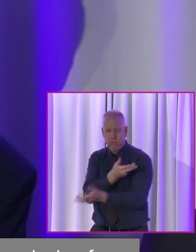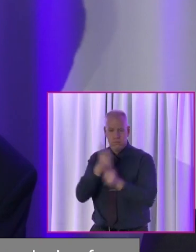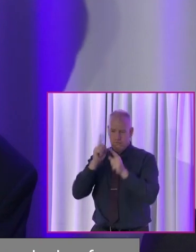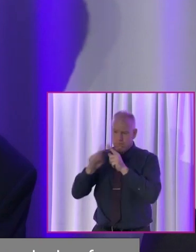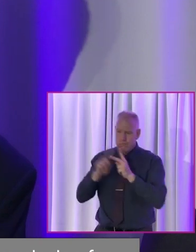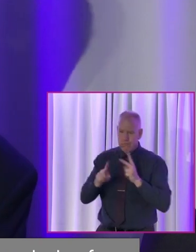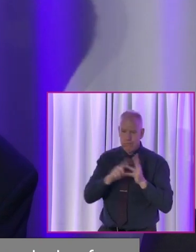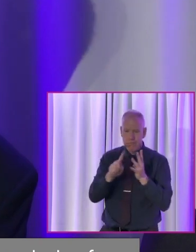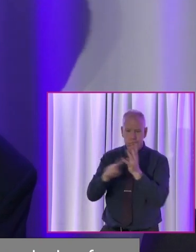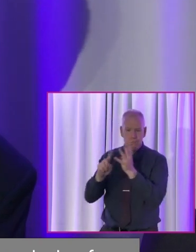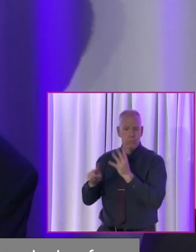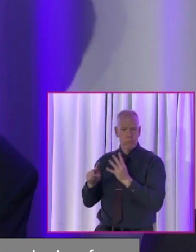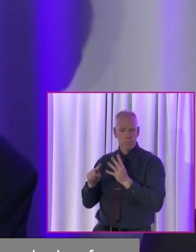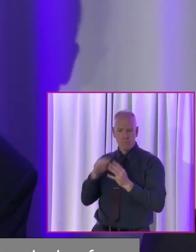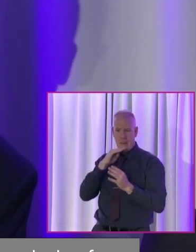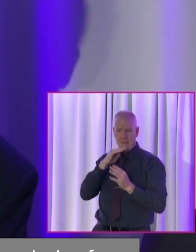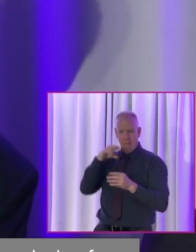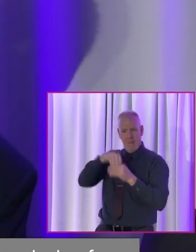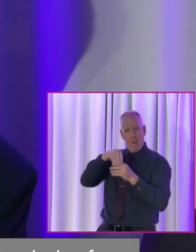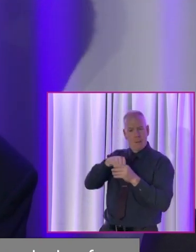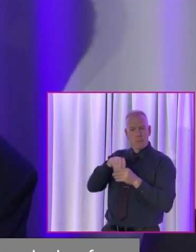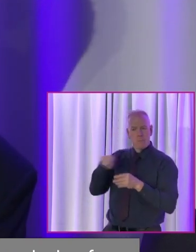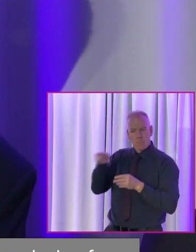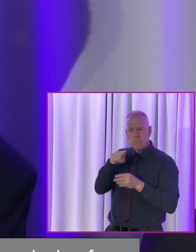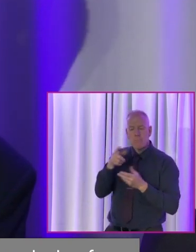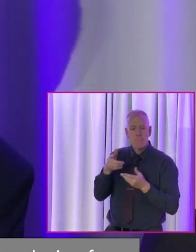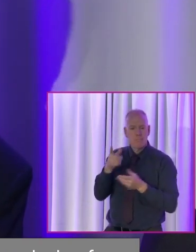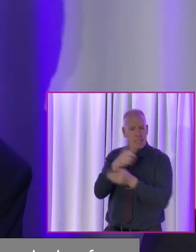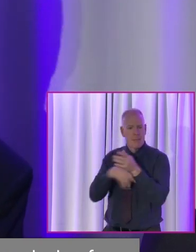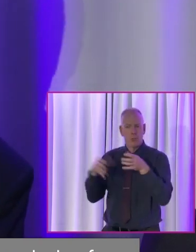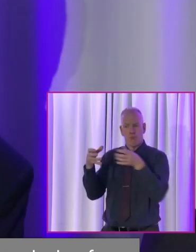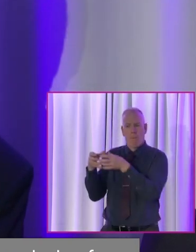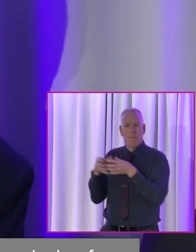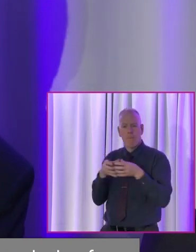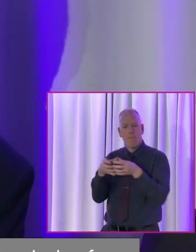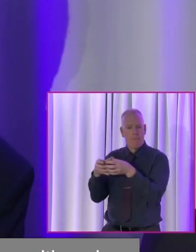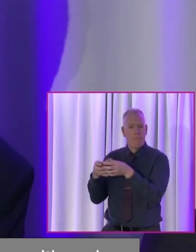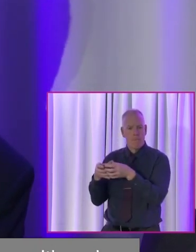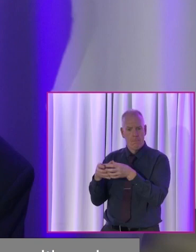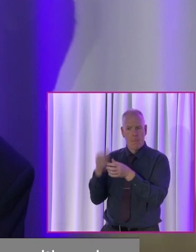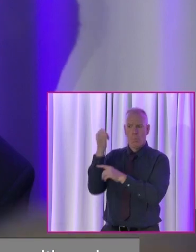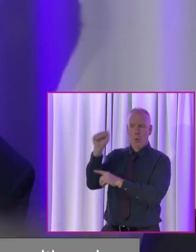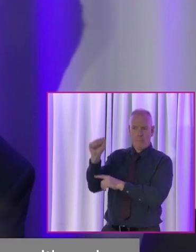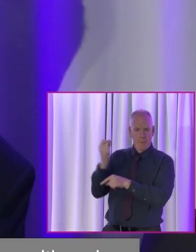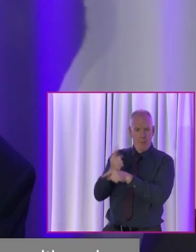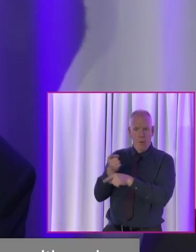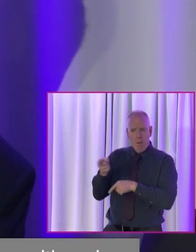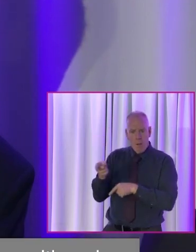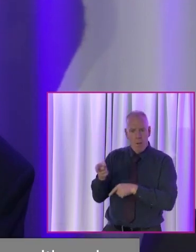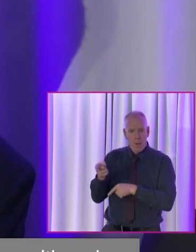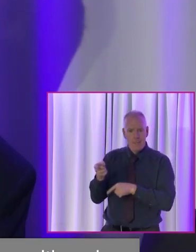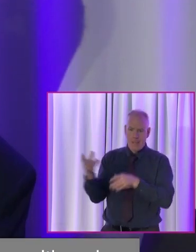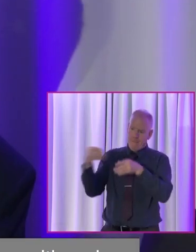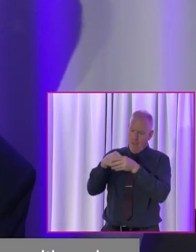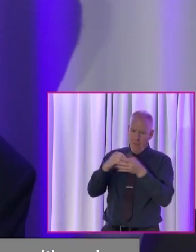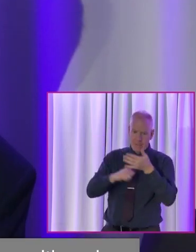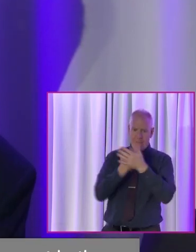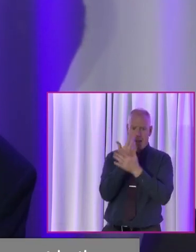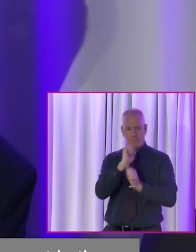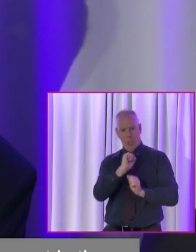an meaningful involvement of the disability movement in the development of such